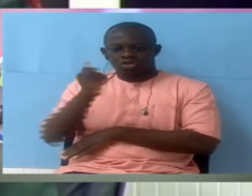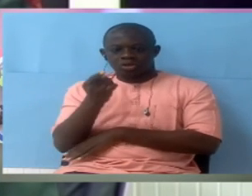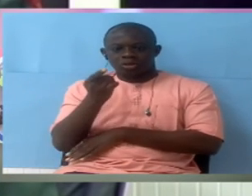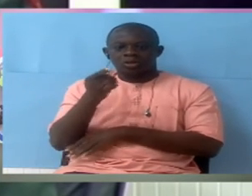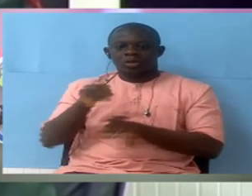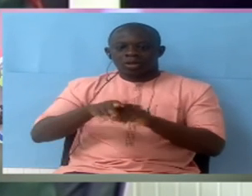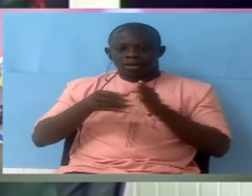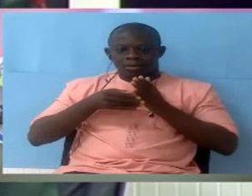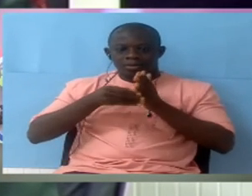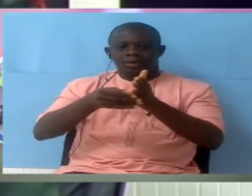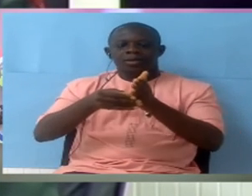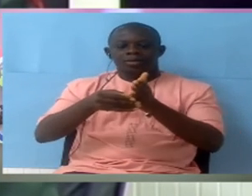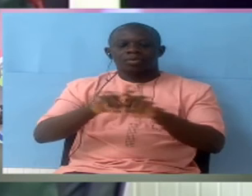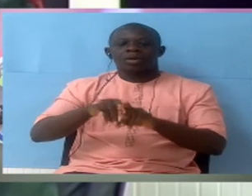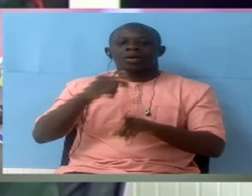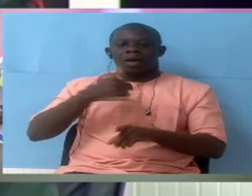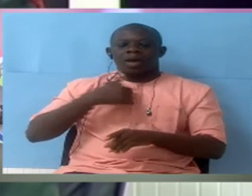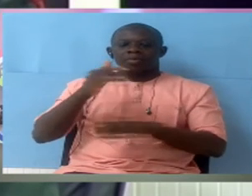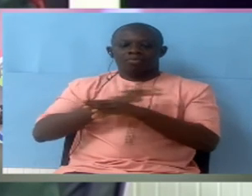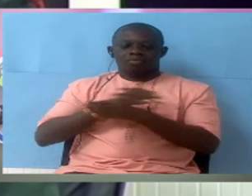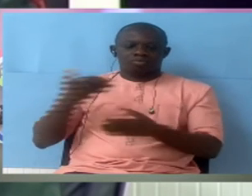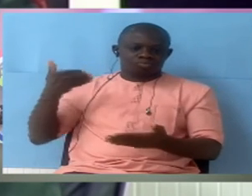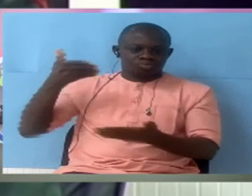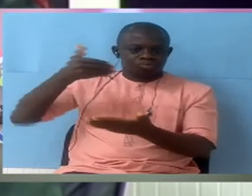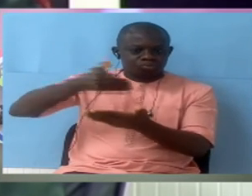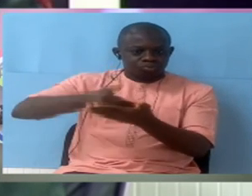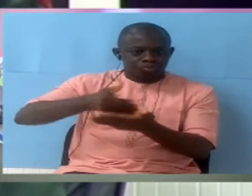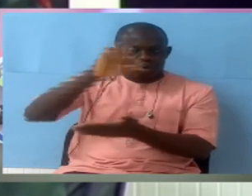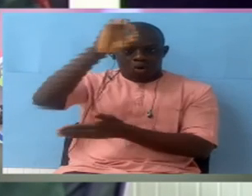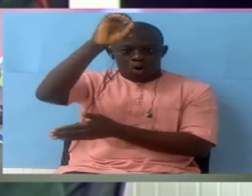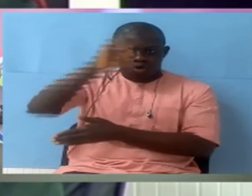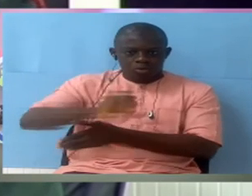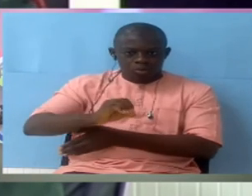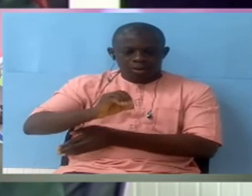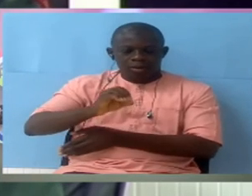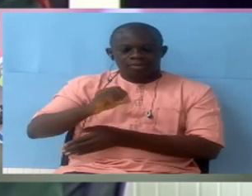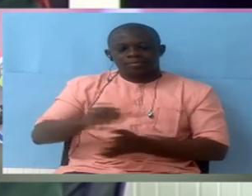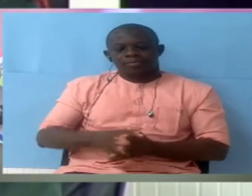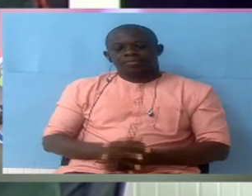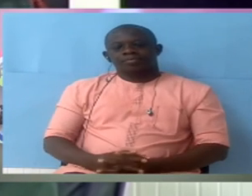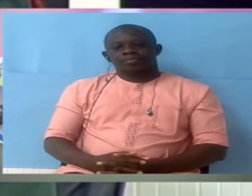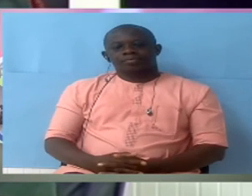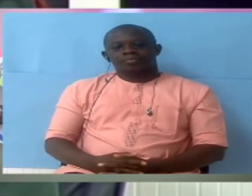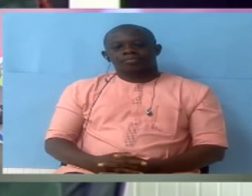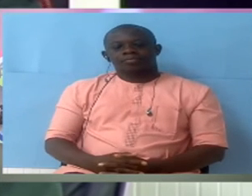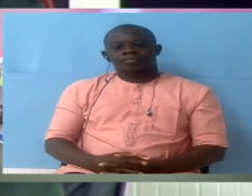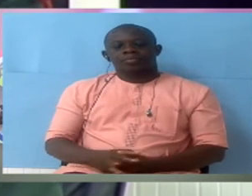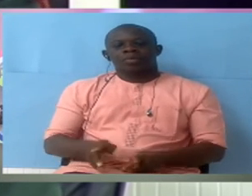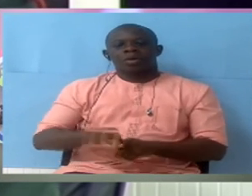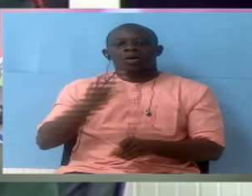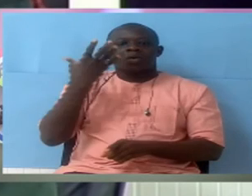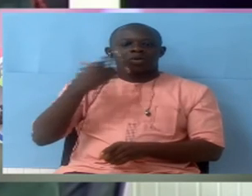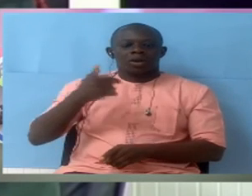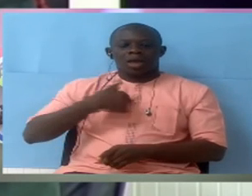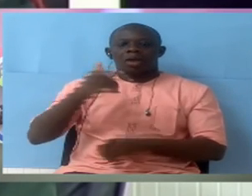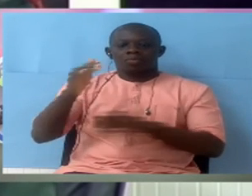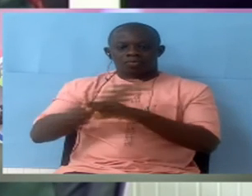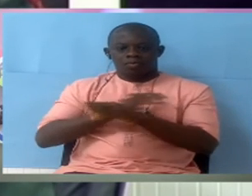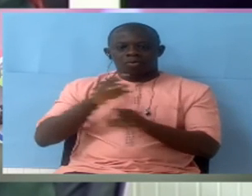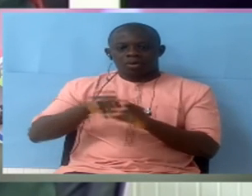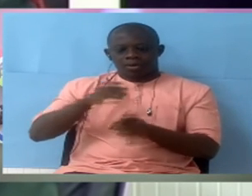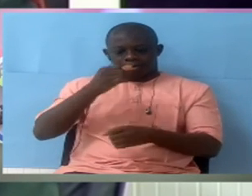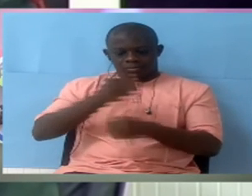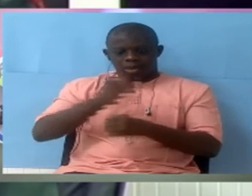RNG. I was there up till October. Fala nek nak be wéri October. When I was